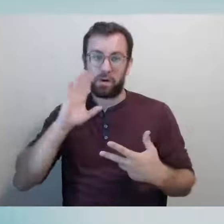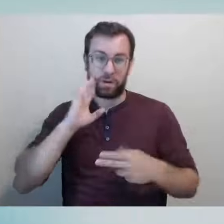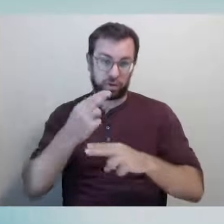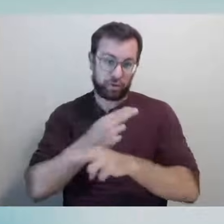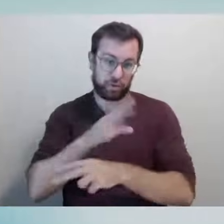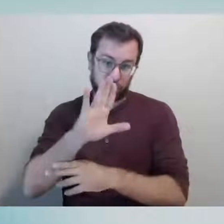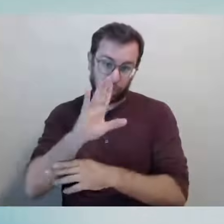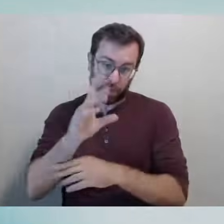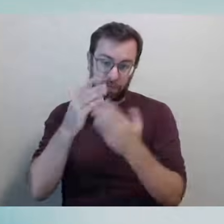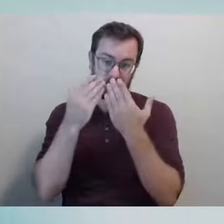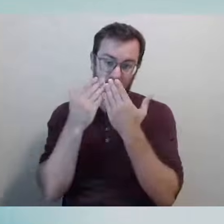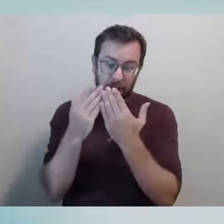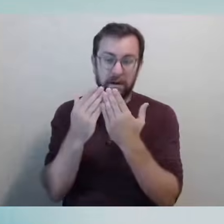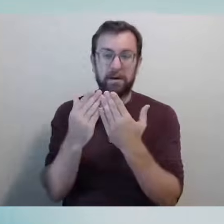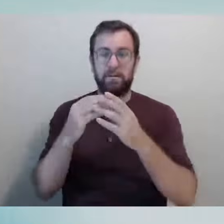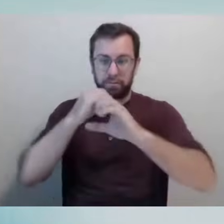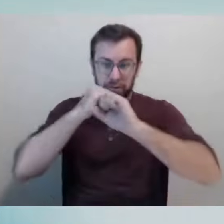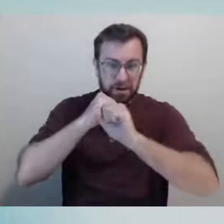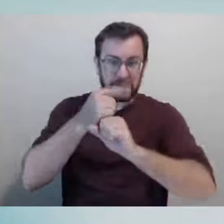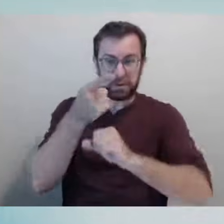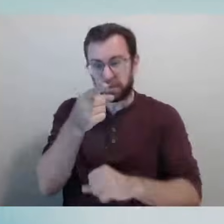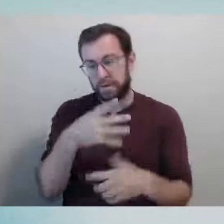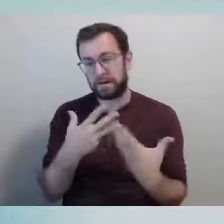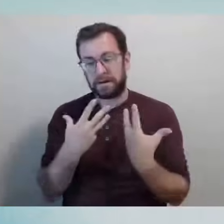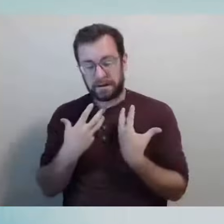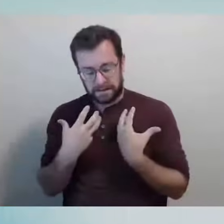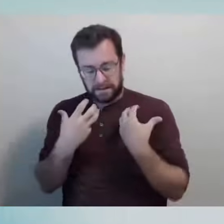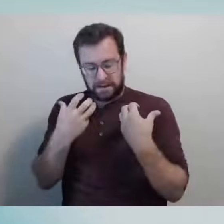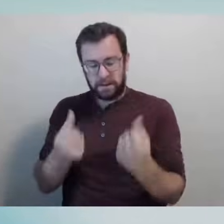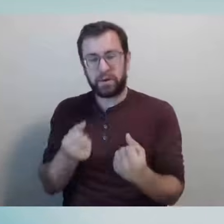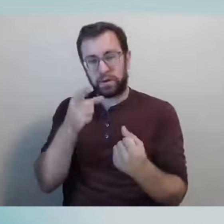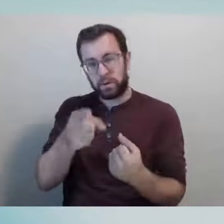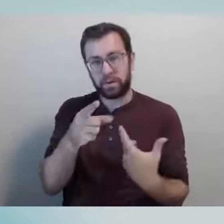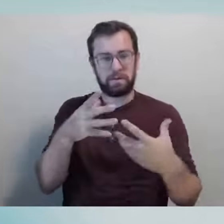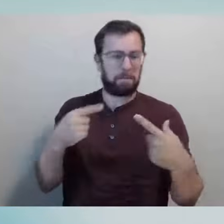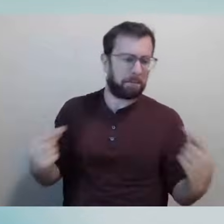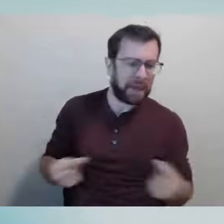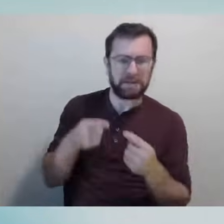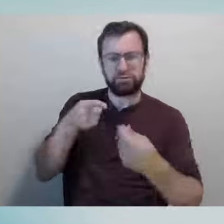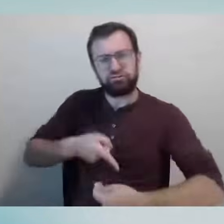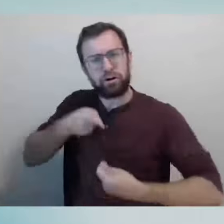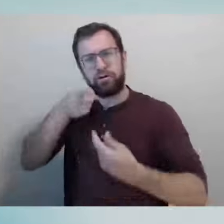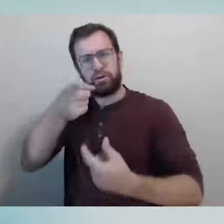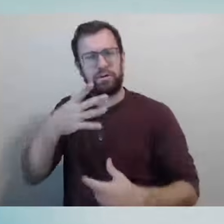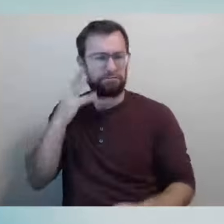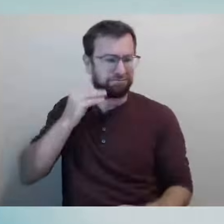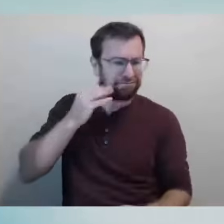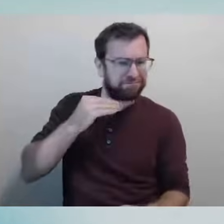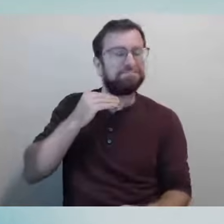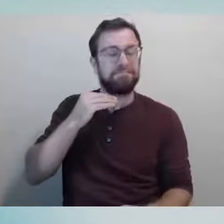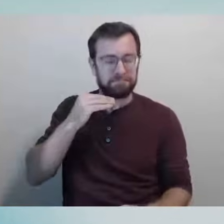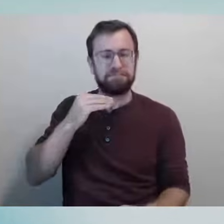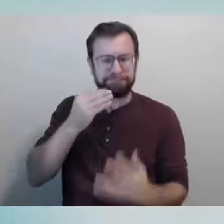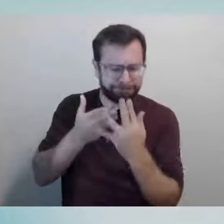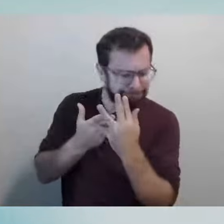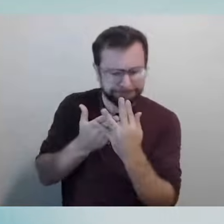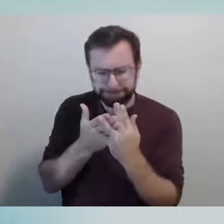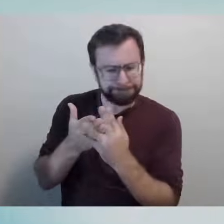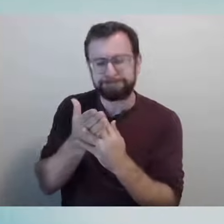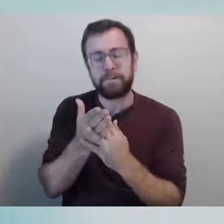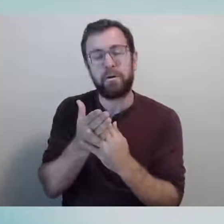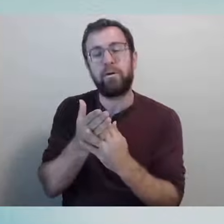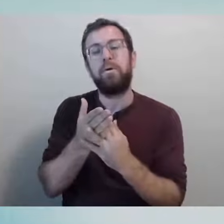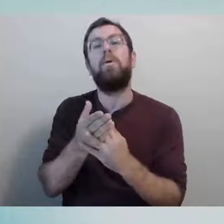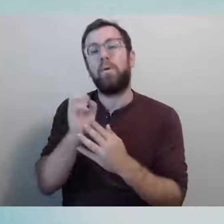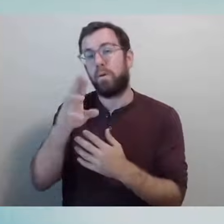dua and protect you or heal you of a pain or struggle that you're experiencing or going through, or you could potentially